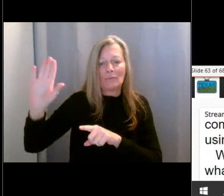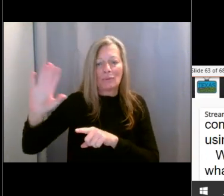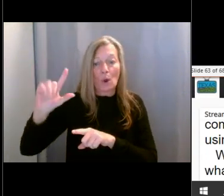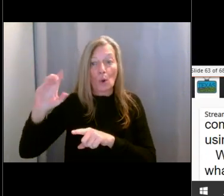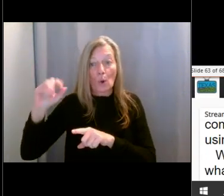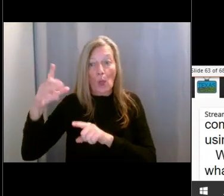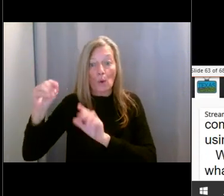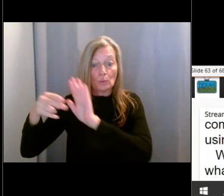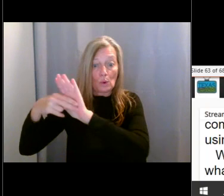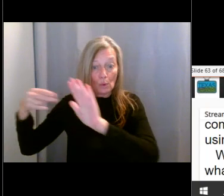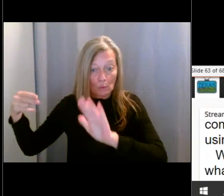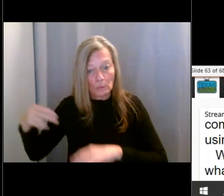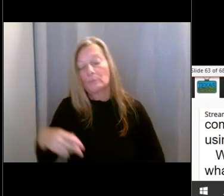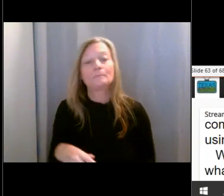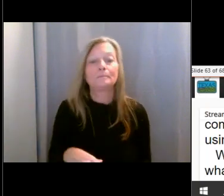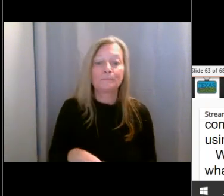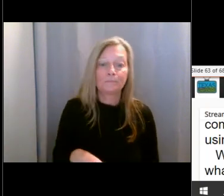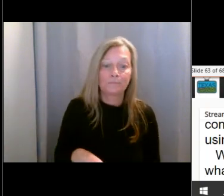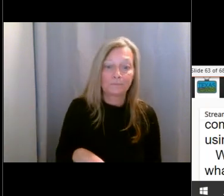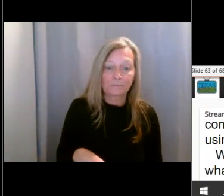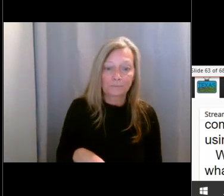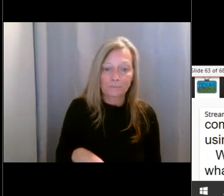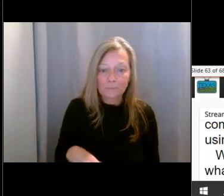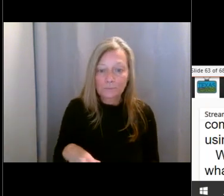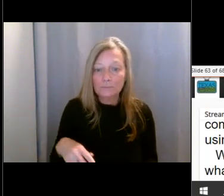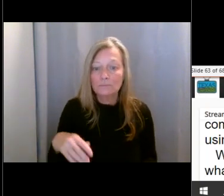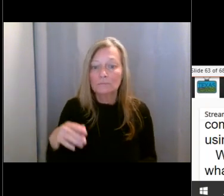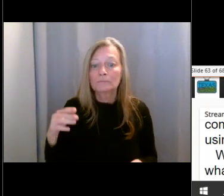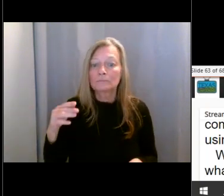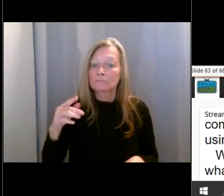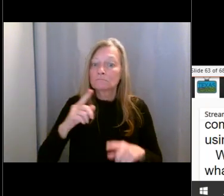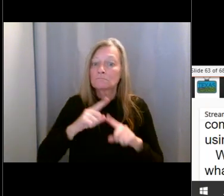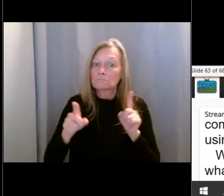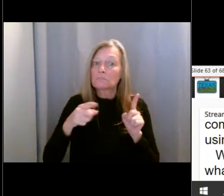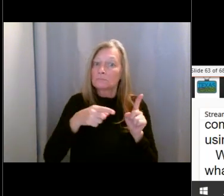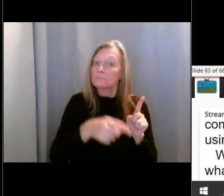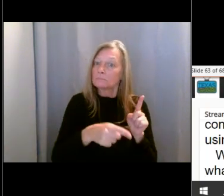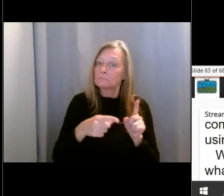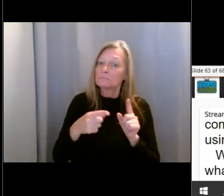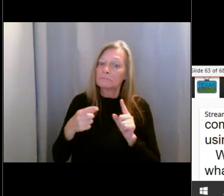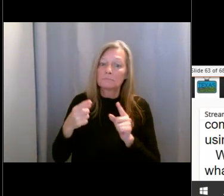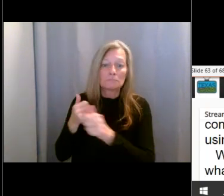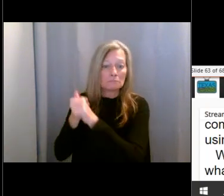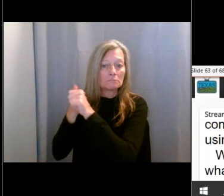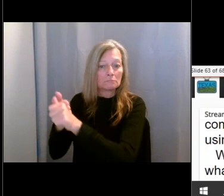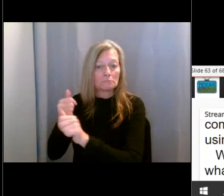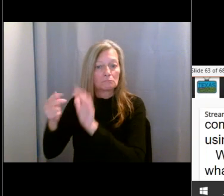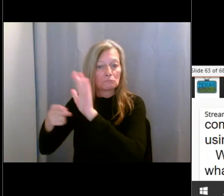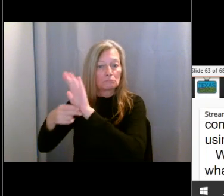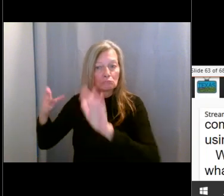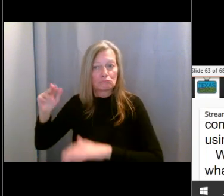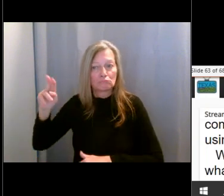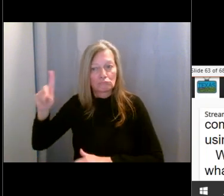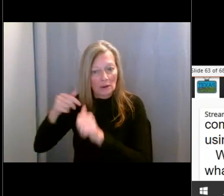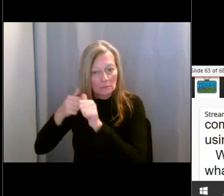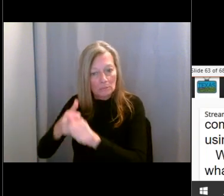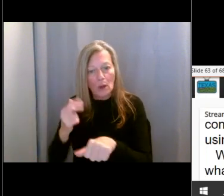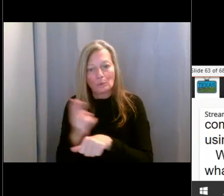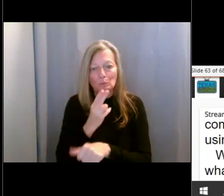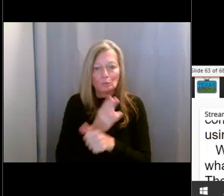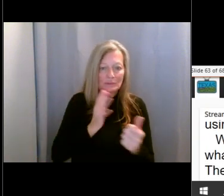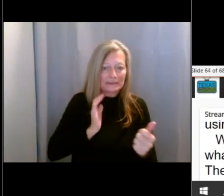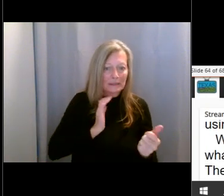observance, but it does meet brand compliant in that we use the colors and the fonts, and so